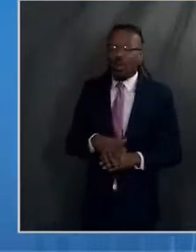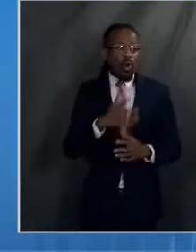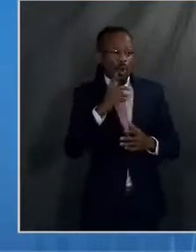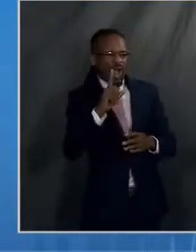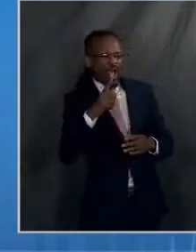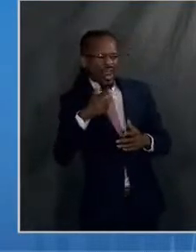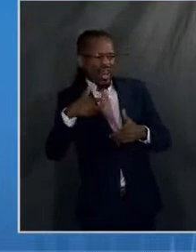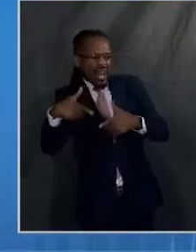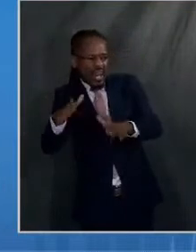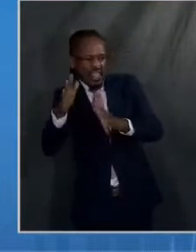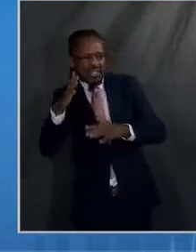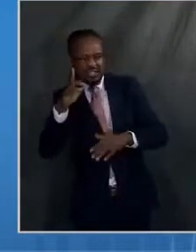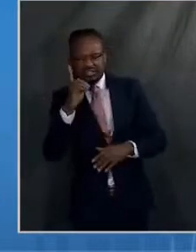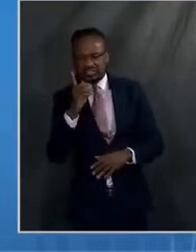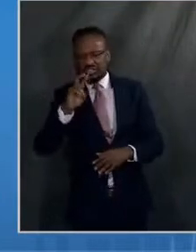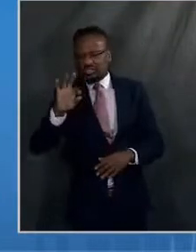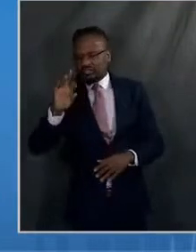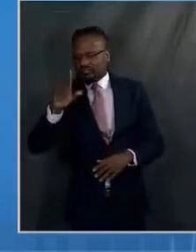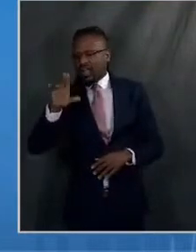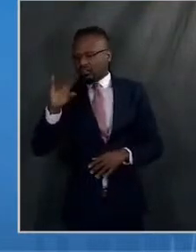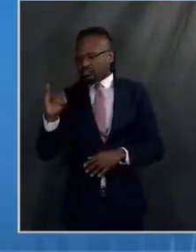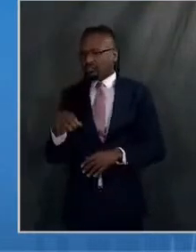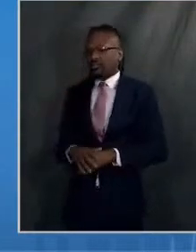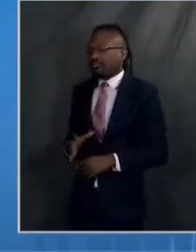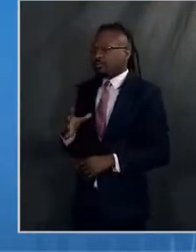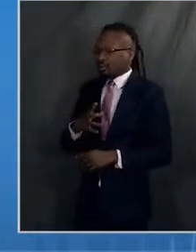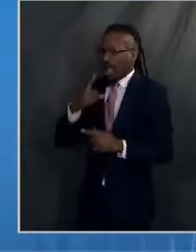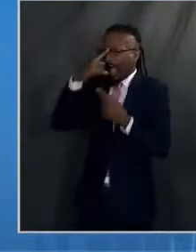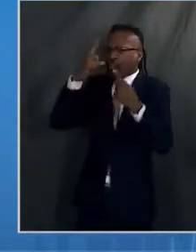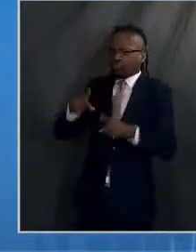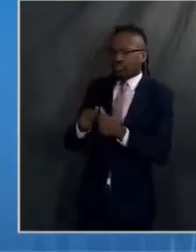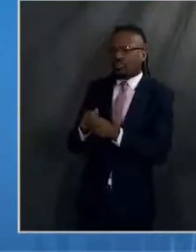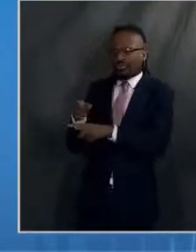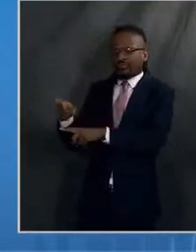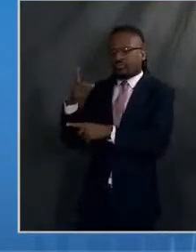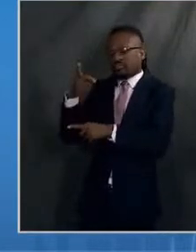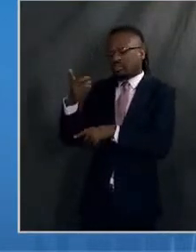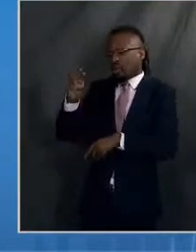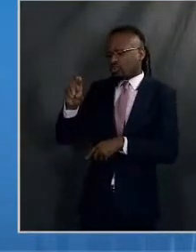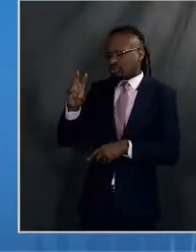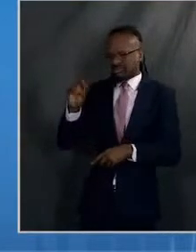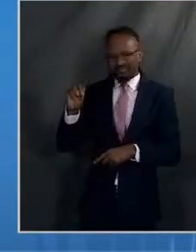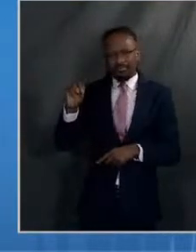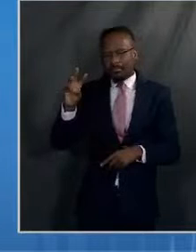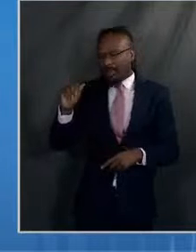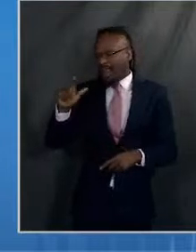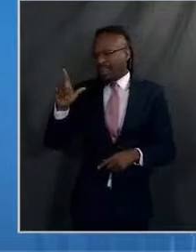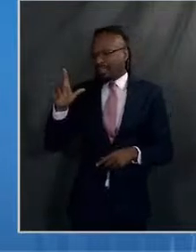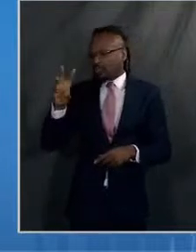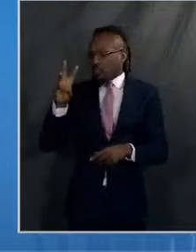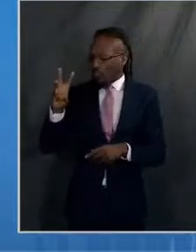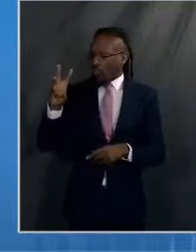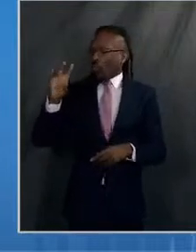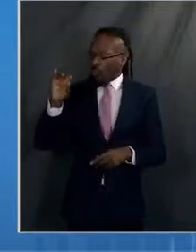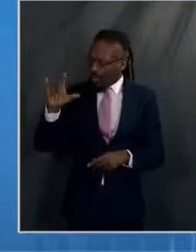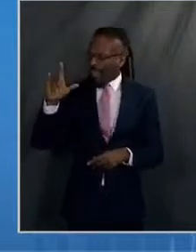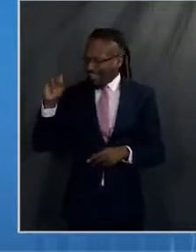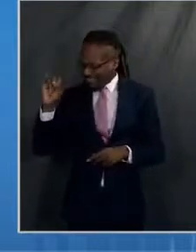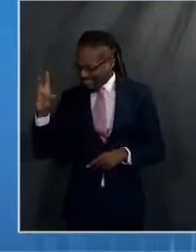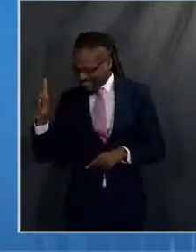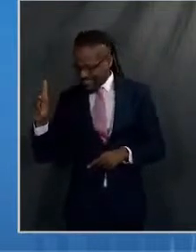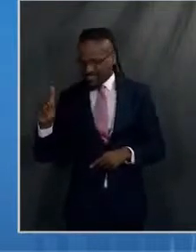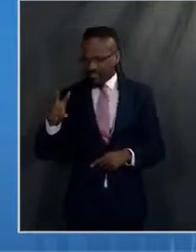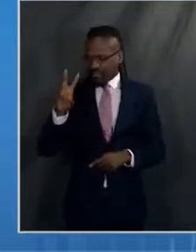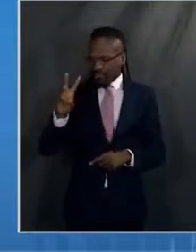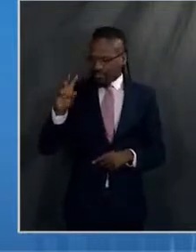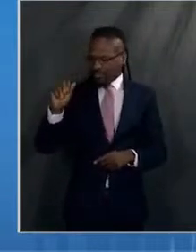agree totally with what Dr. Walensky said, particularly the last part, is that when you're talking about requirements, which we do have for